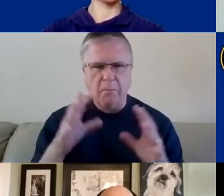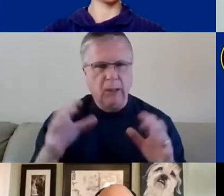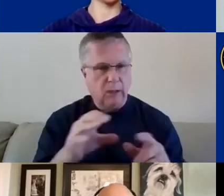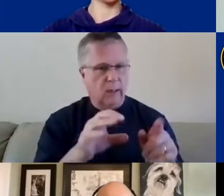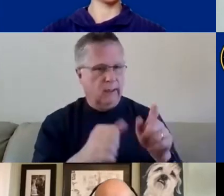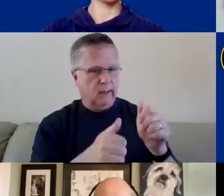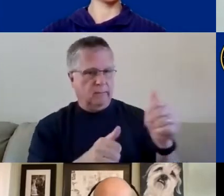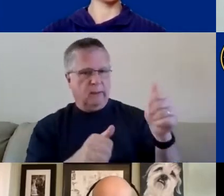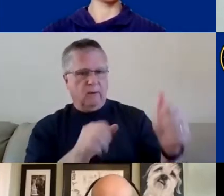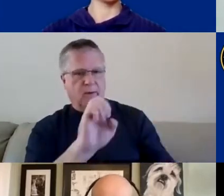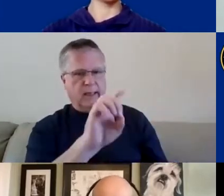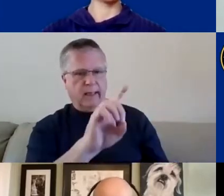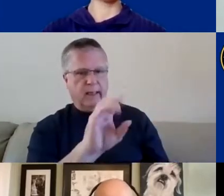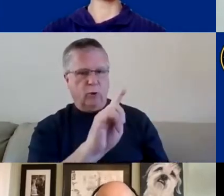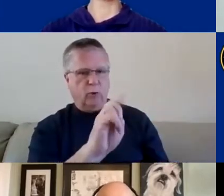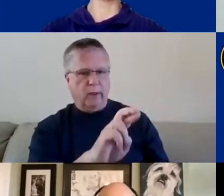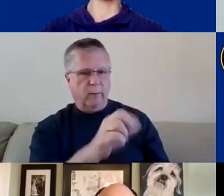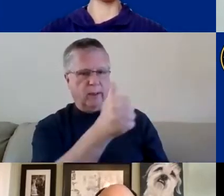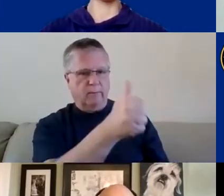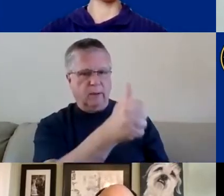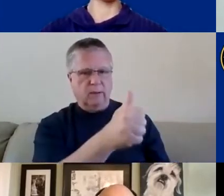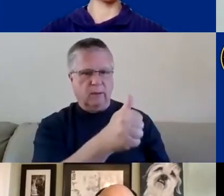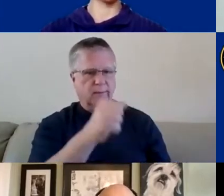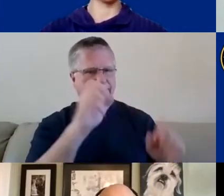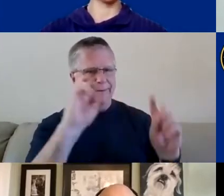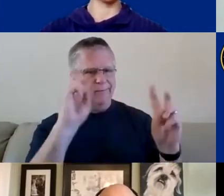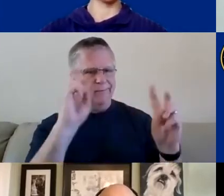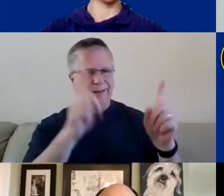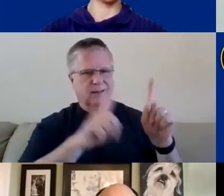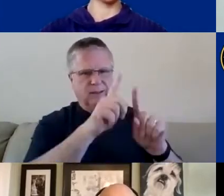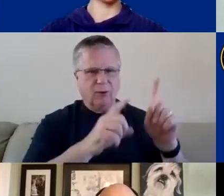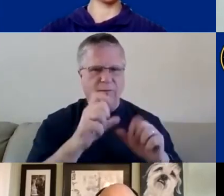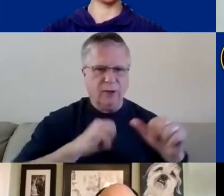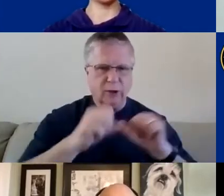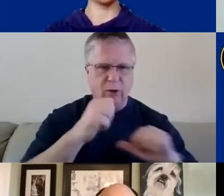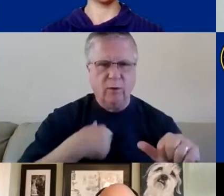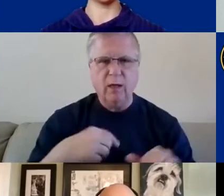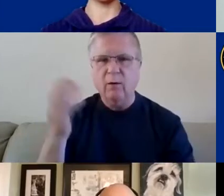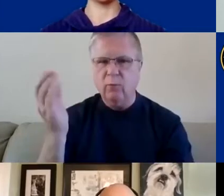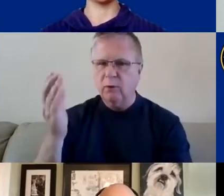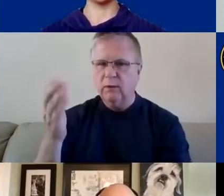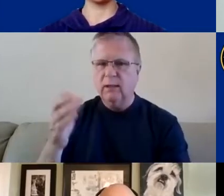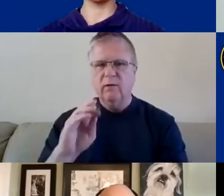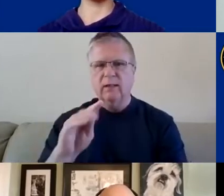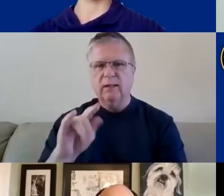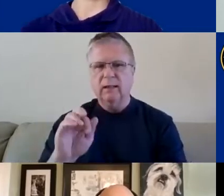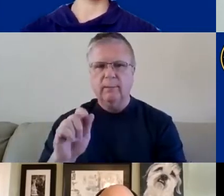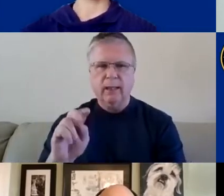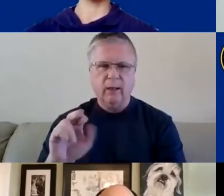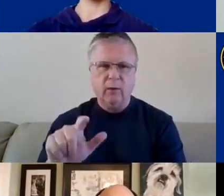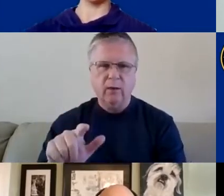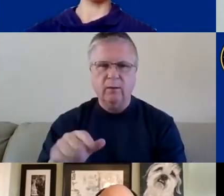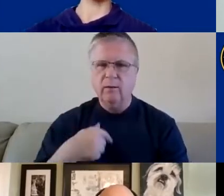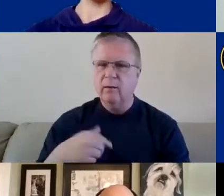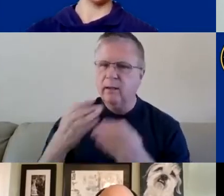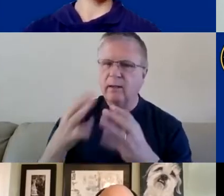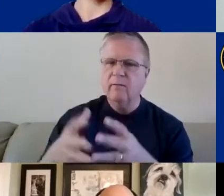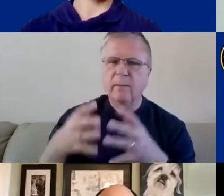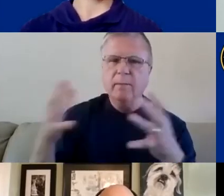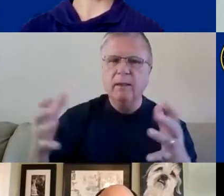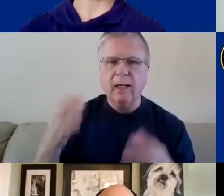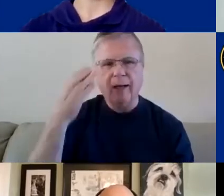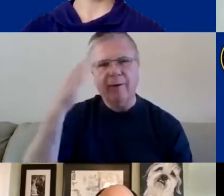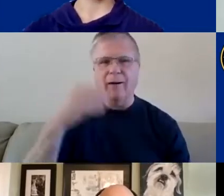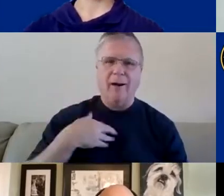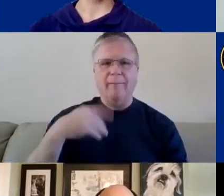star of the show and will present for city planning. Thank you very much. Ms. Kramer. Thank you. I don't know if I'm the